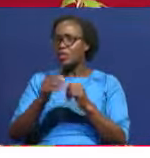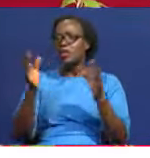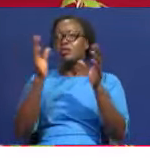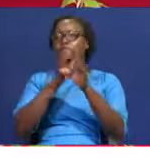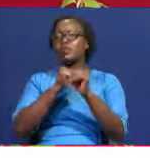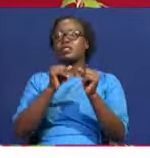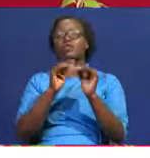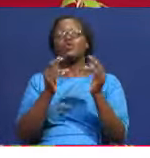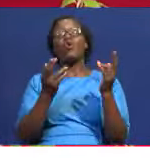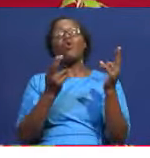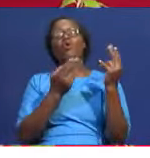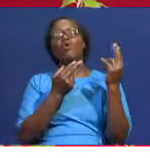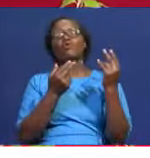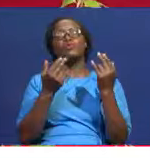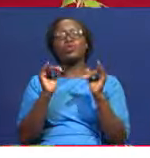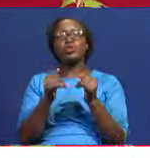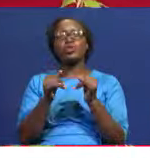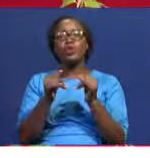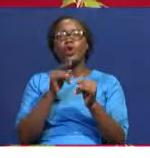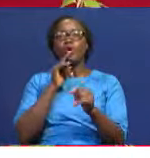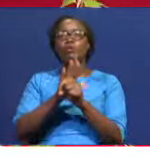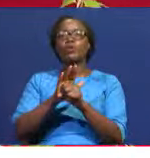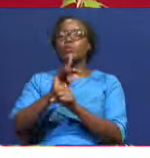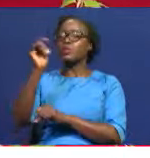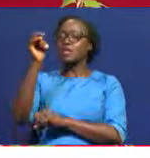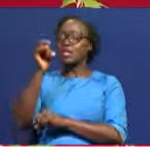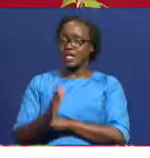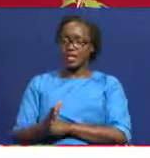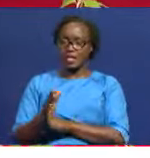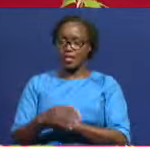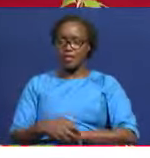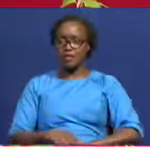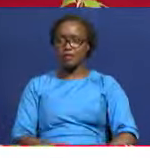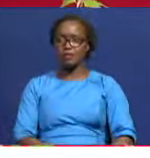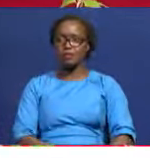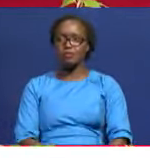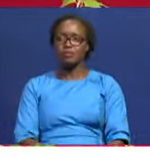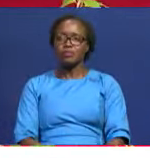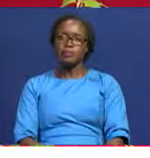his pact with Kenyans. John Jacob Curia, Prime Edition.